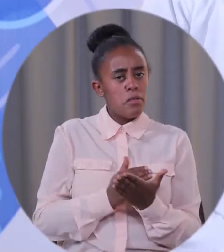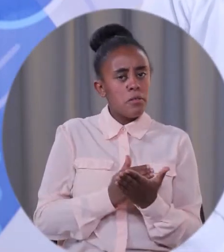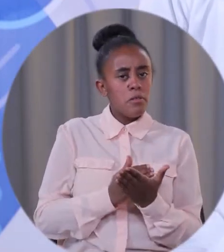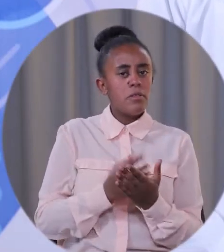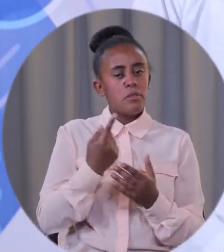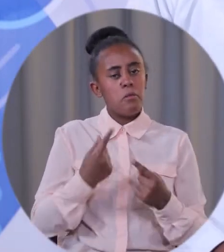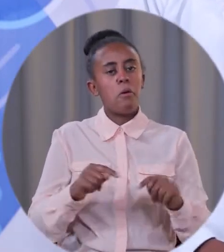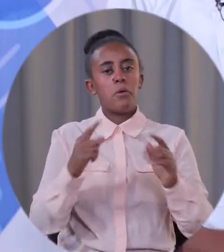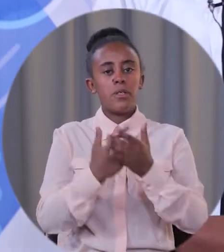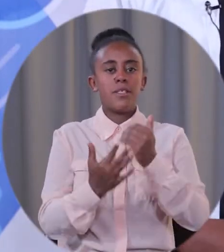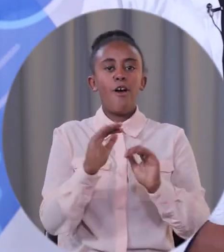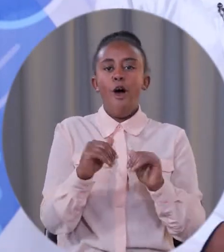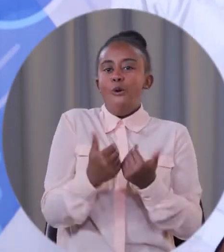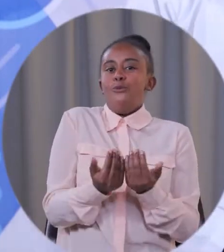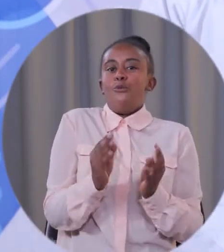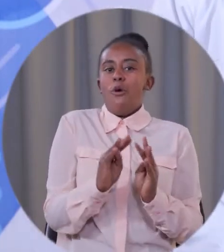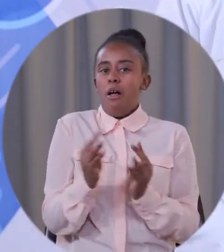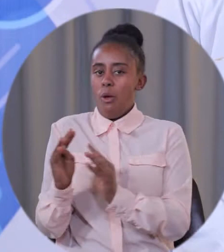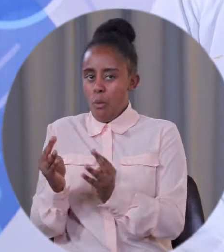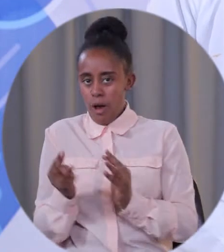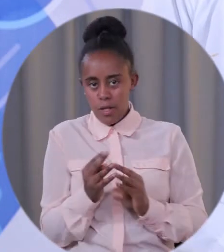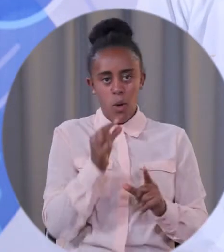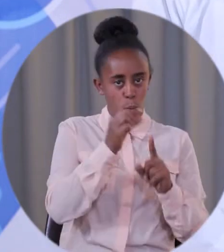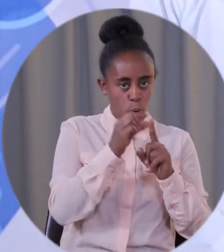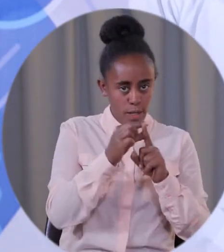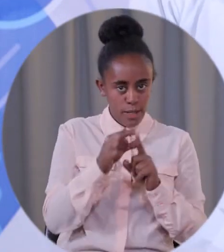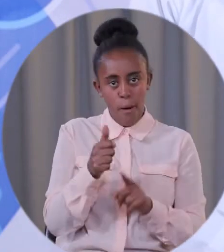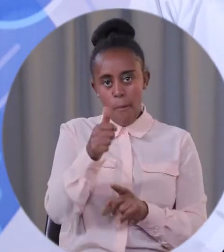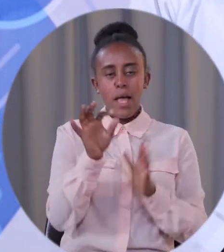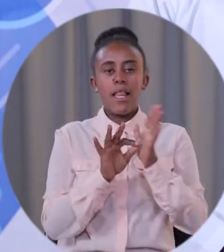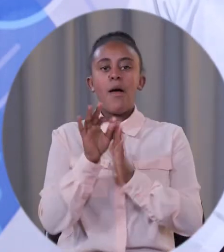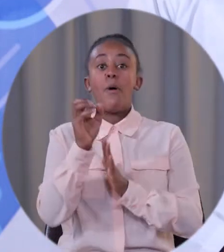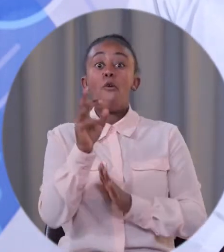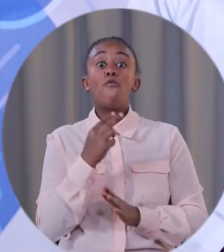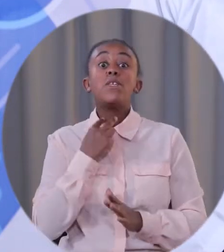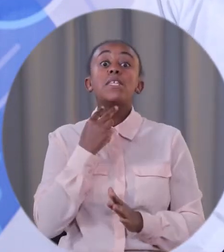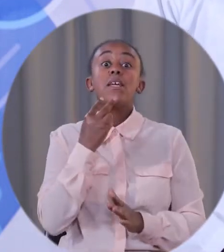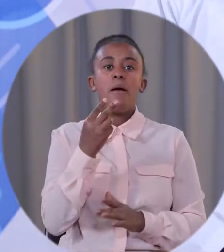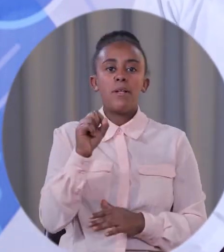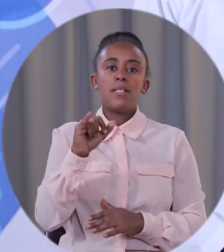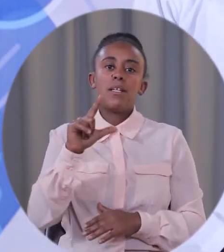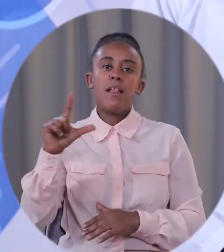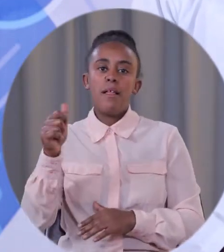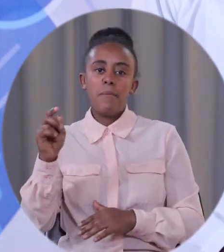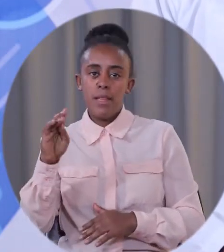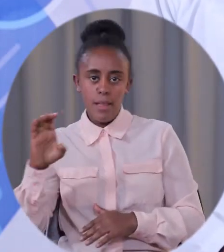about how we can categorize words by their number of syllables.